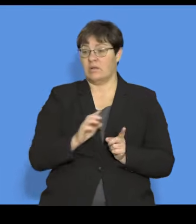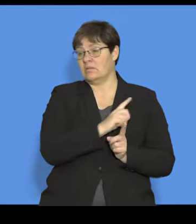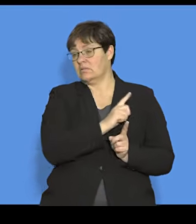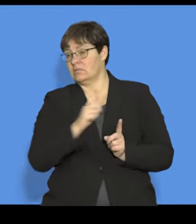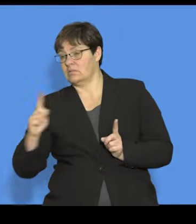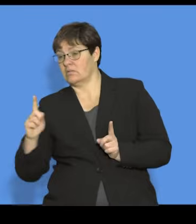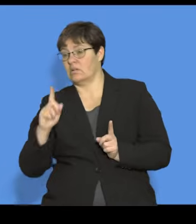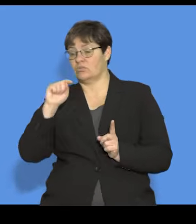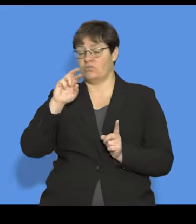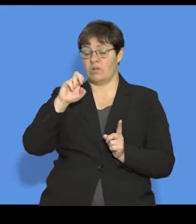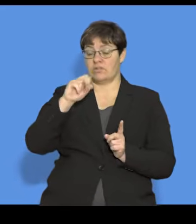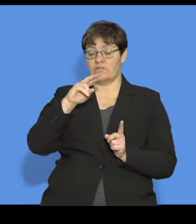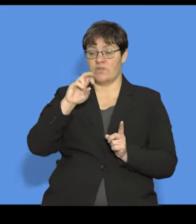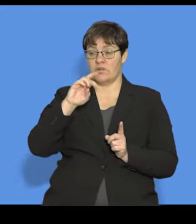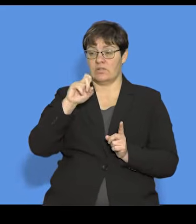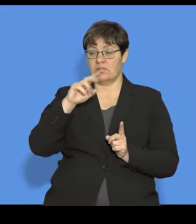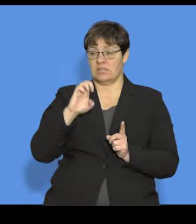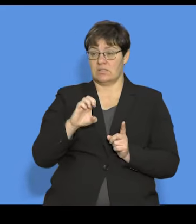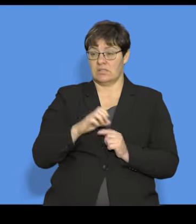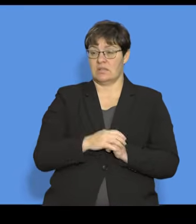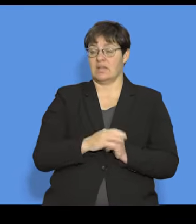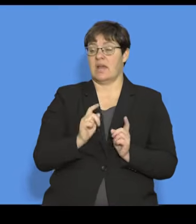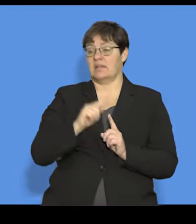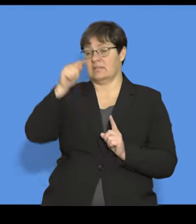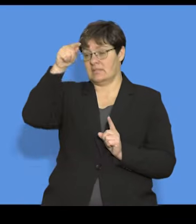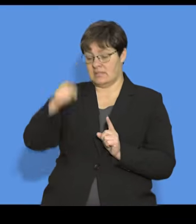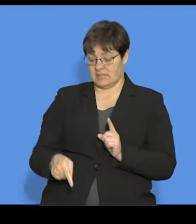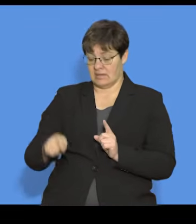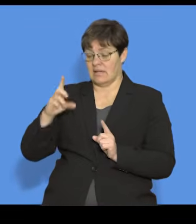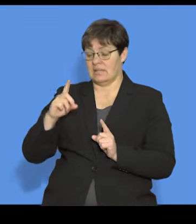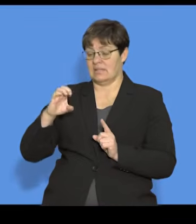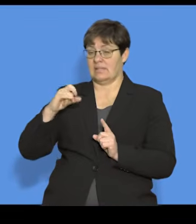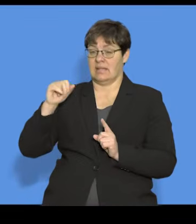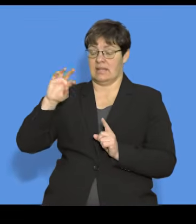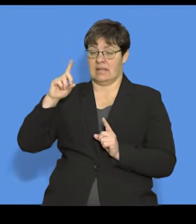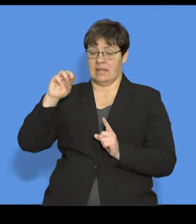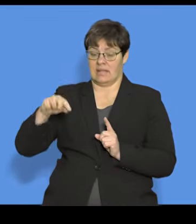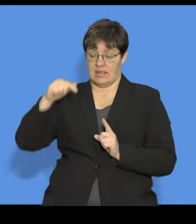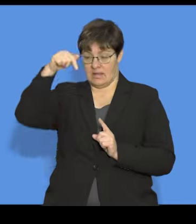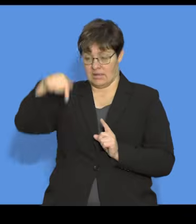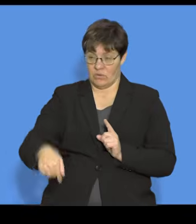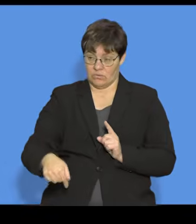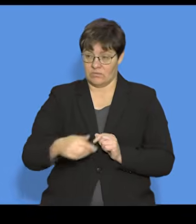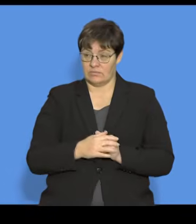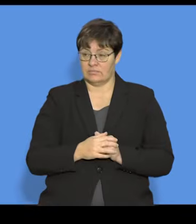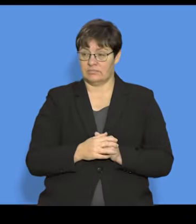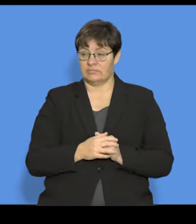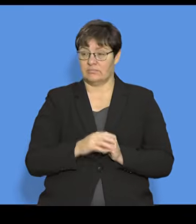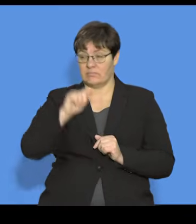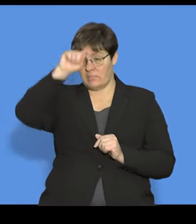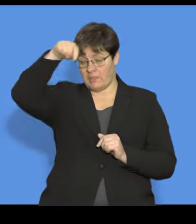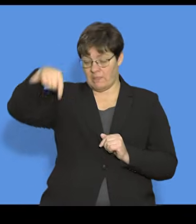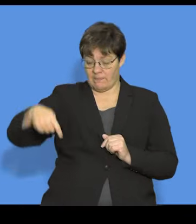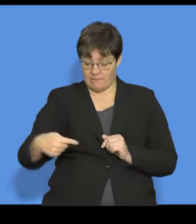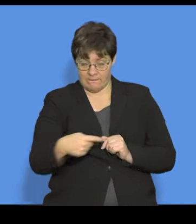the transverse colon, which moves across, and then we have the descending colon that further carries the